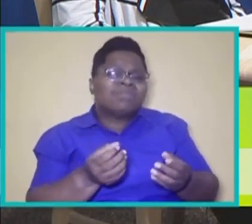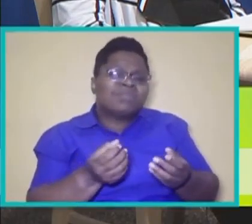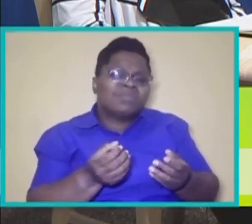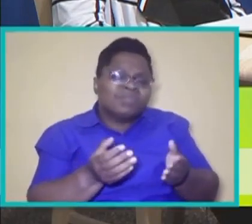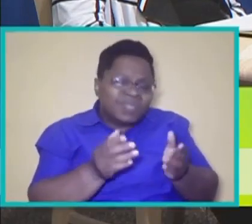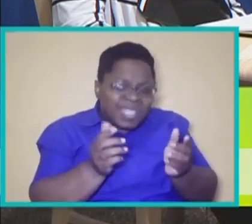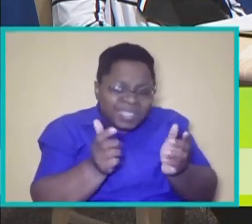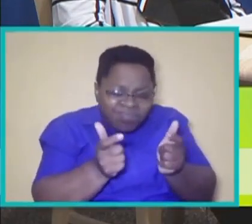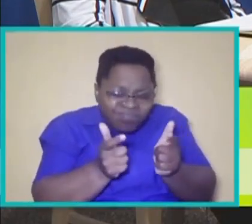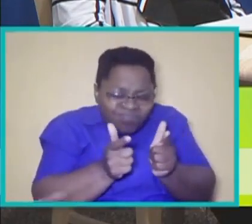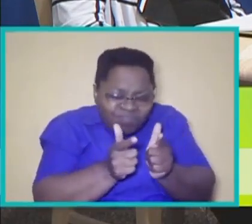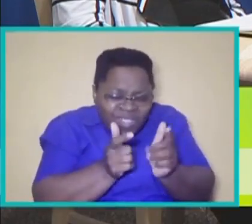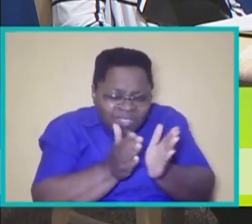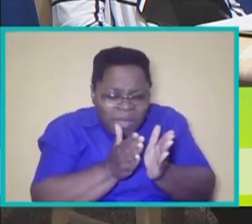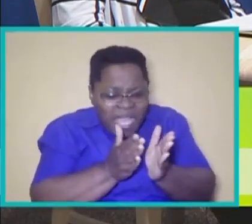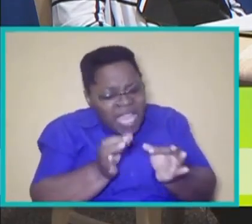or